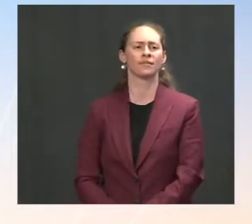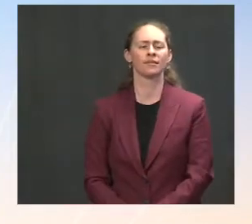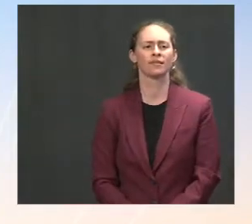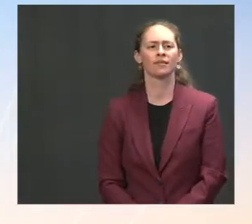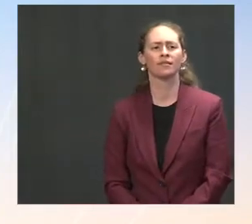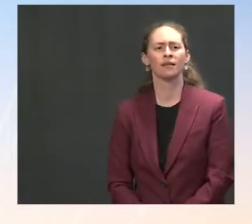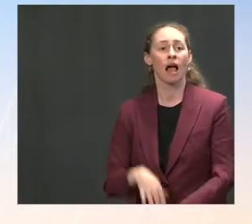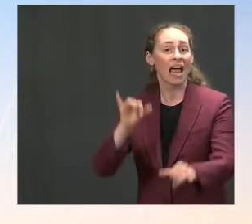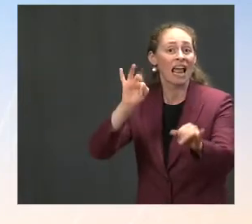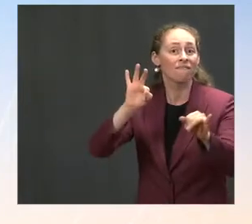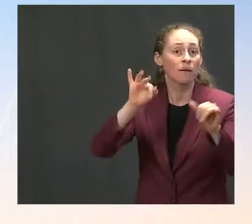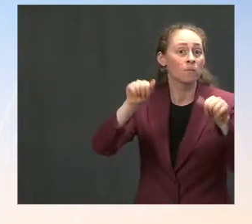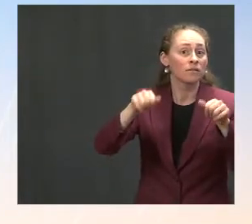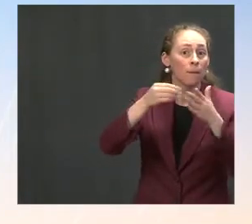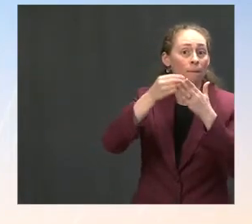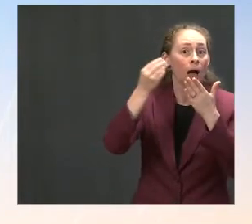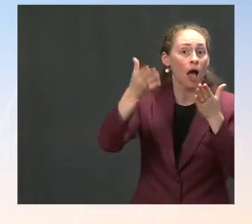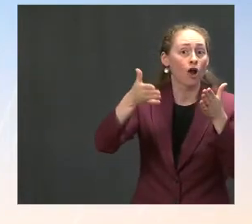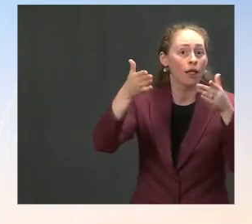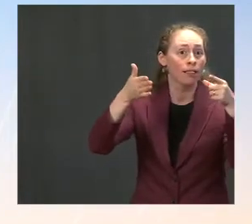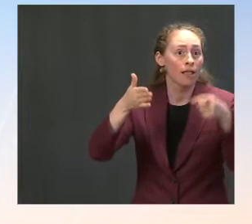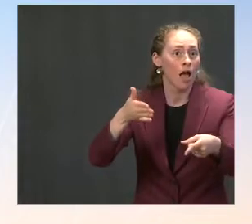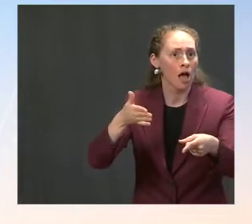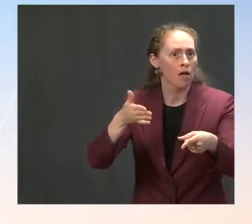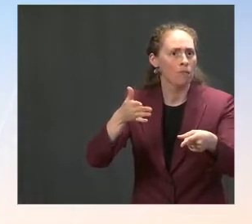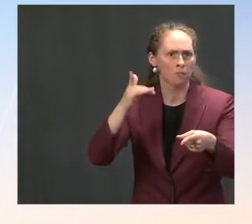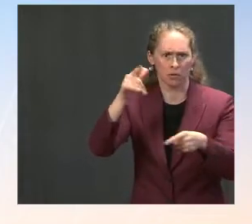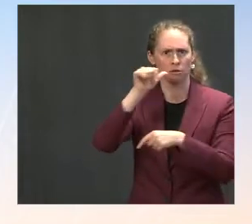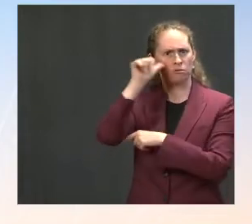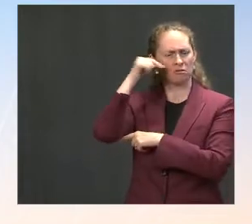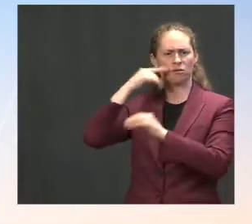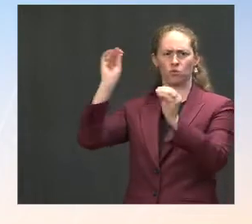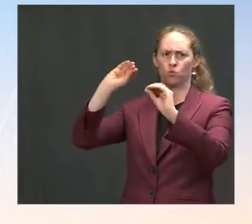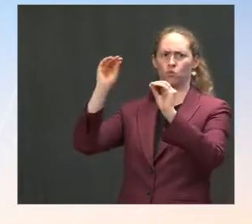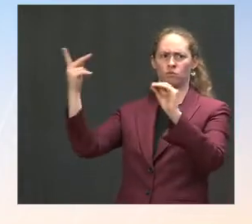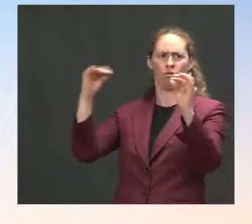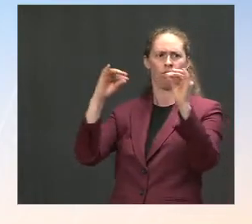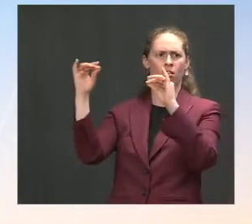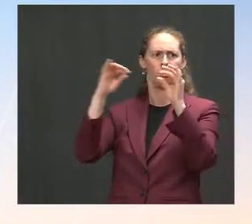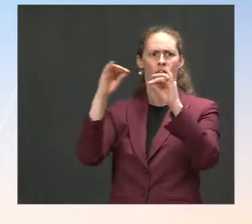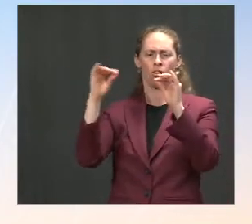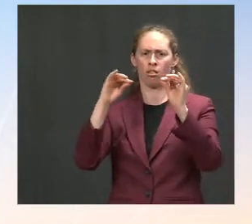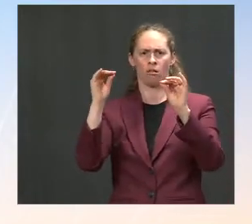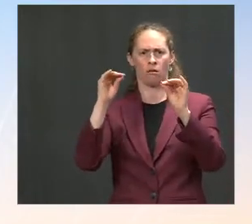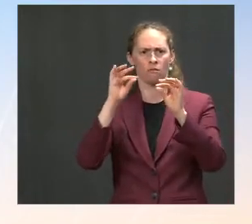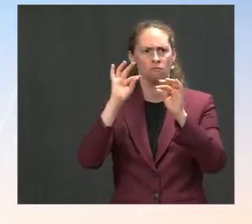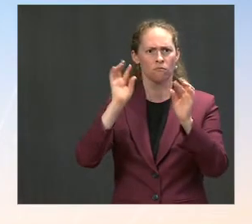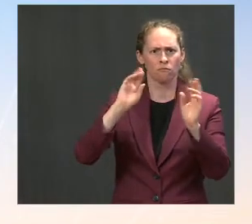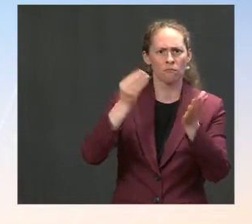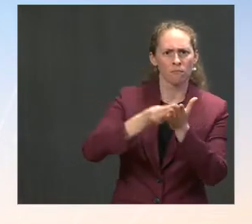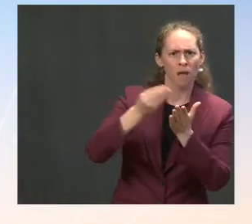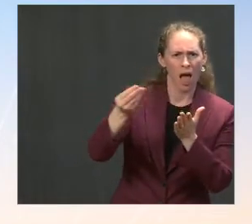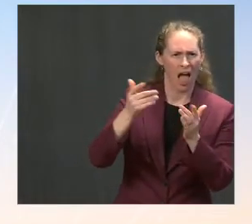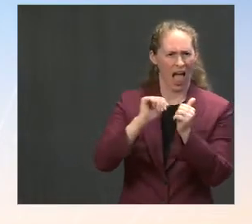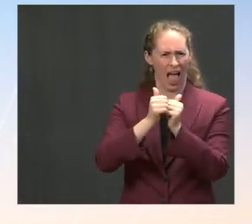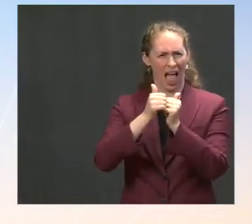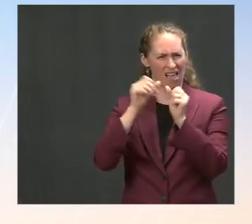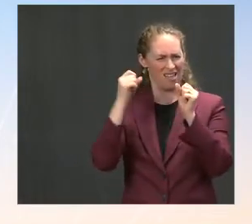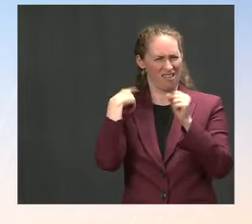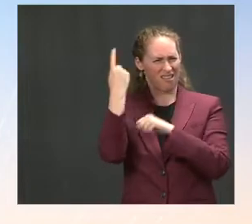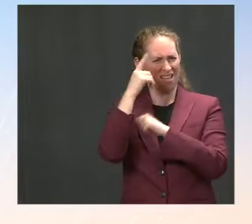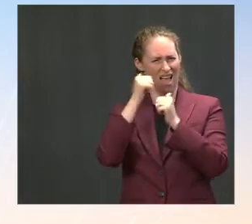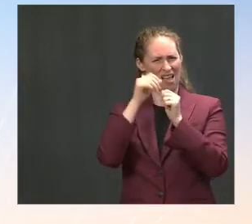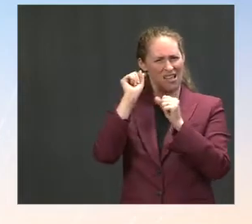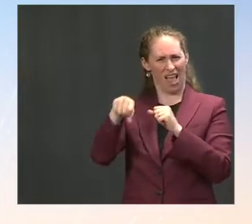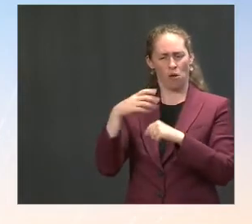he is not going to have any conversations related to the selling of art. How can the administration guarantee that? The